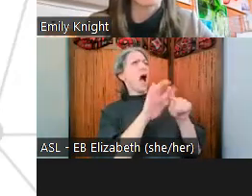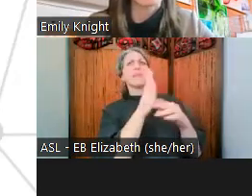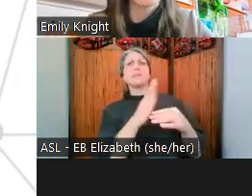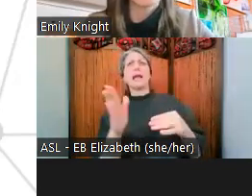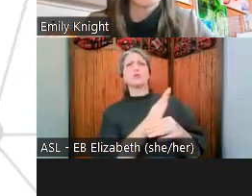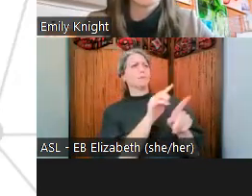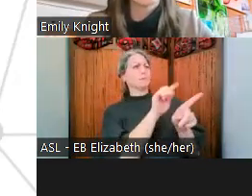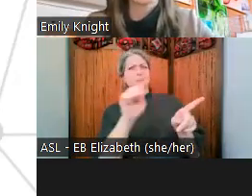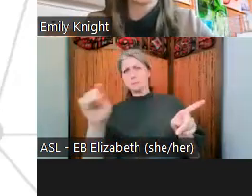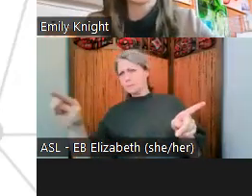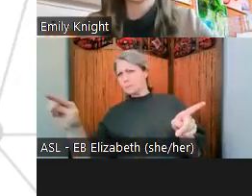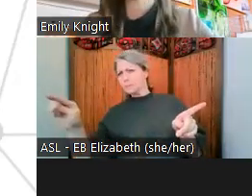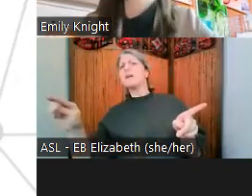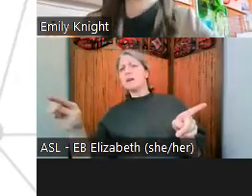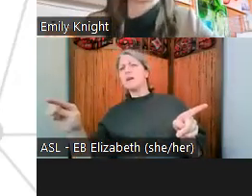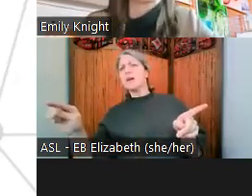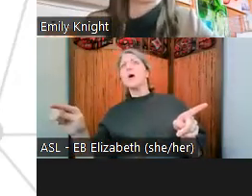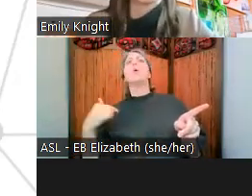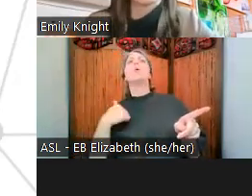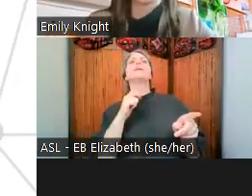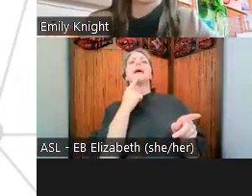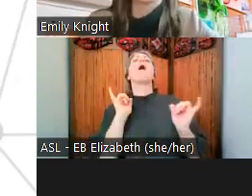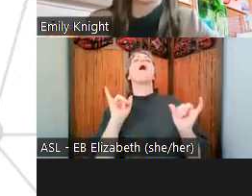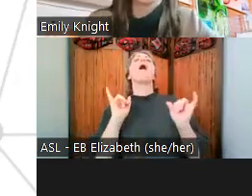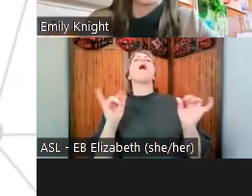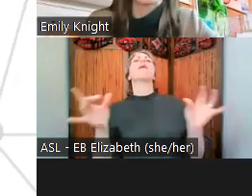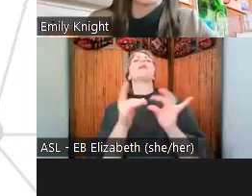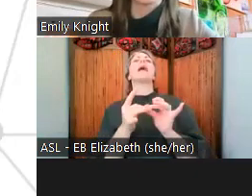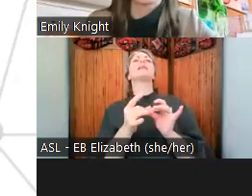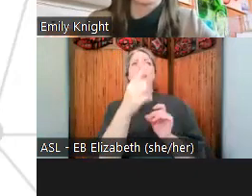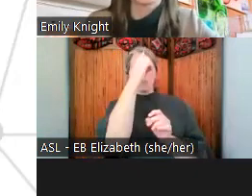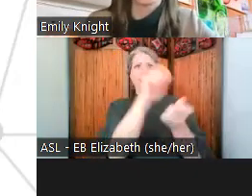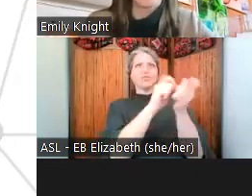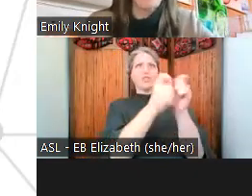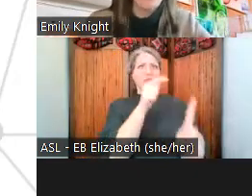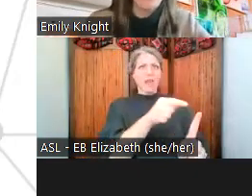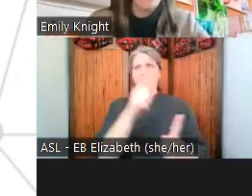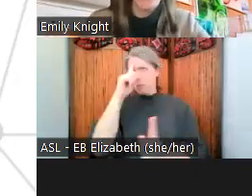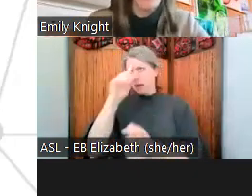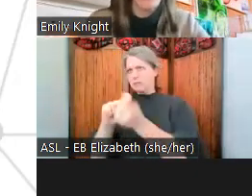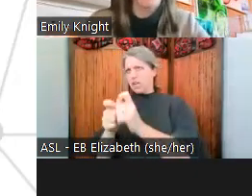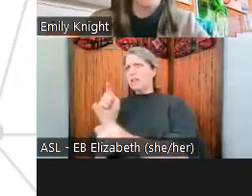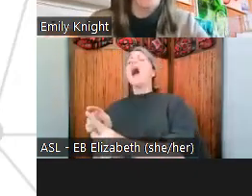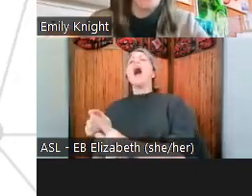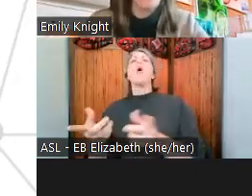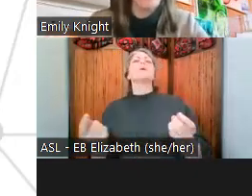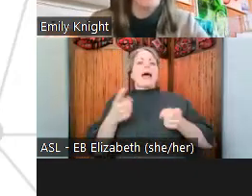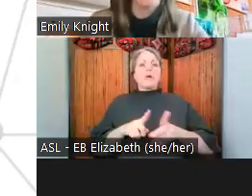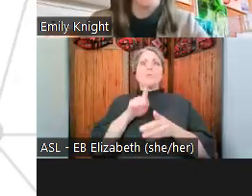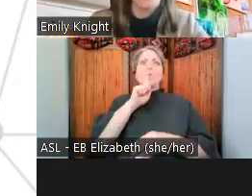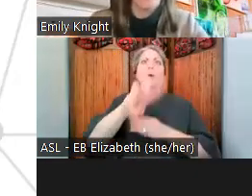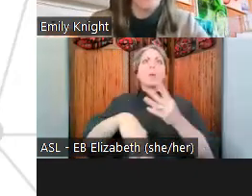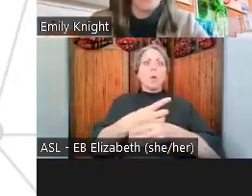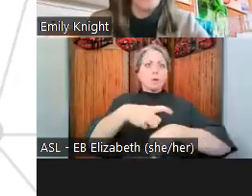spectrum, then we can take the next step of connecting those brain changes to what is happening in real-world sensory